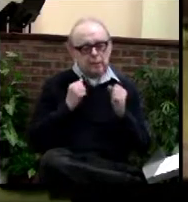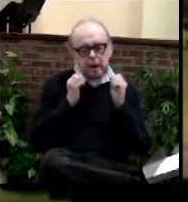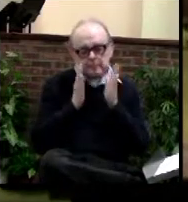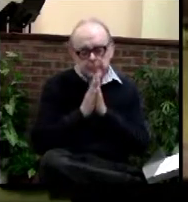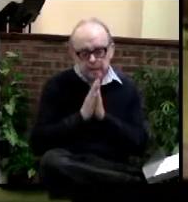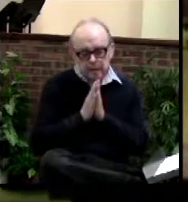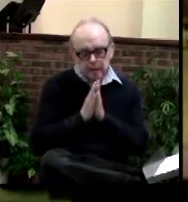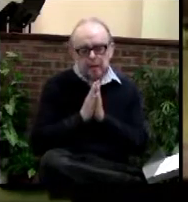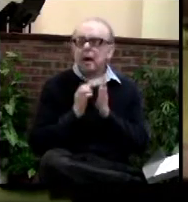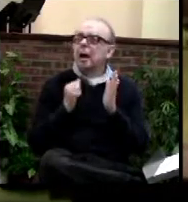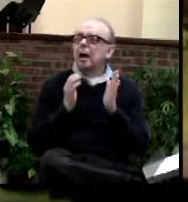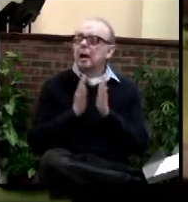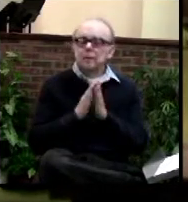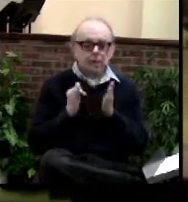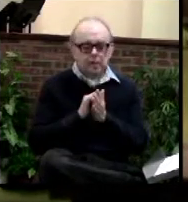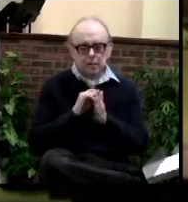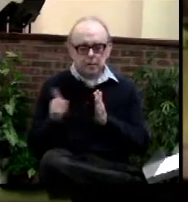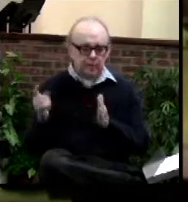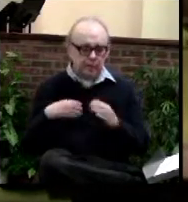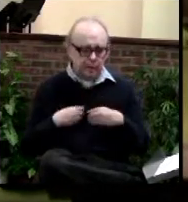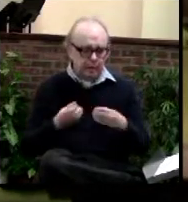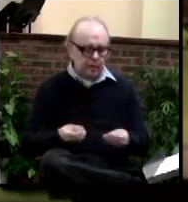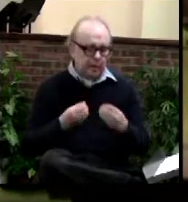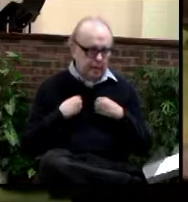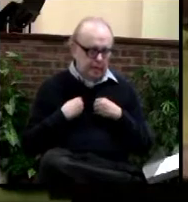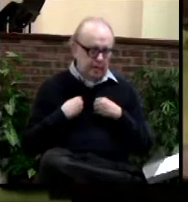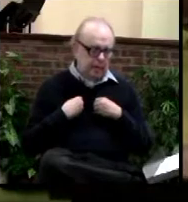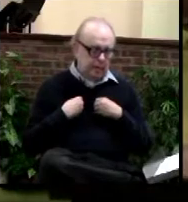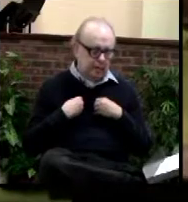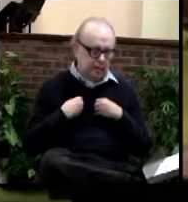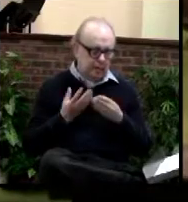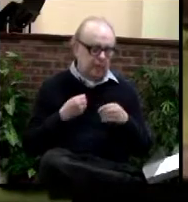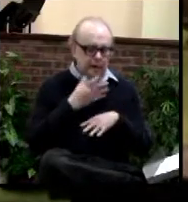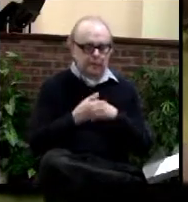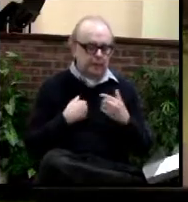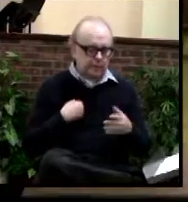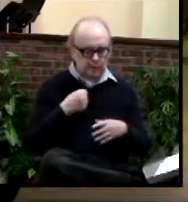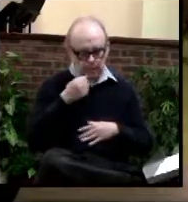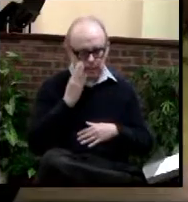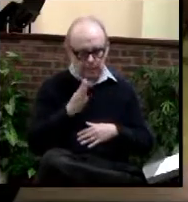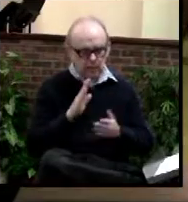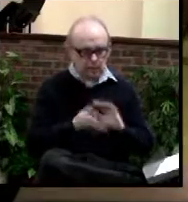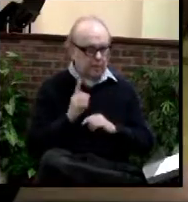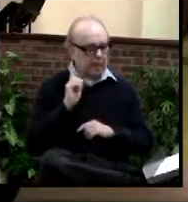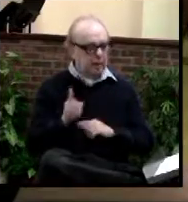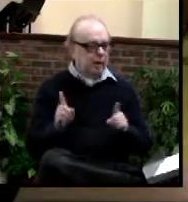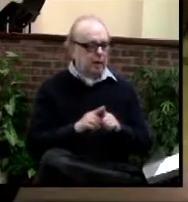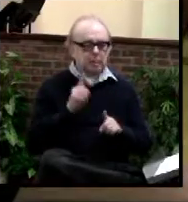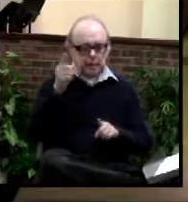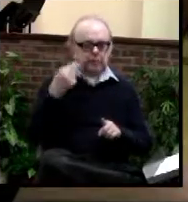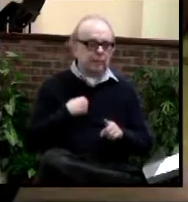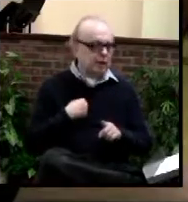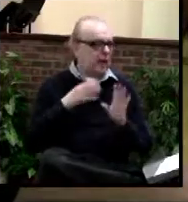I pray that those that you have given me and those that are coming after, Father, that they would become one like you and I are